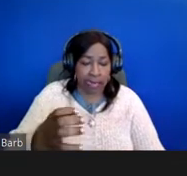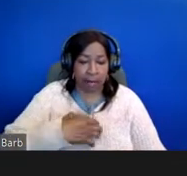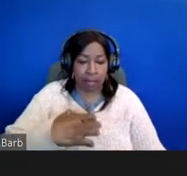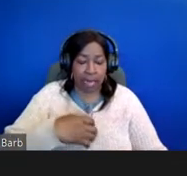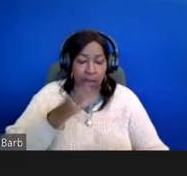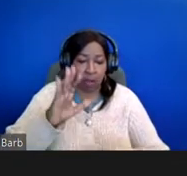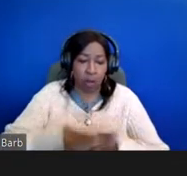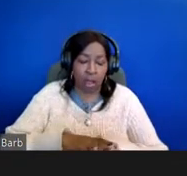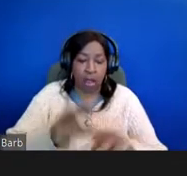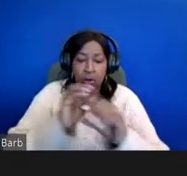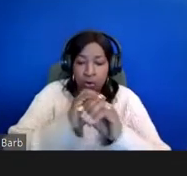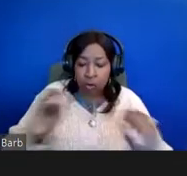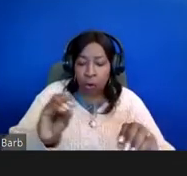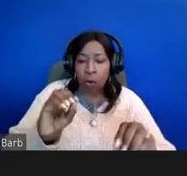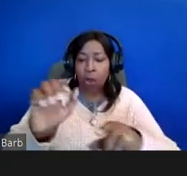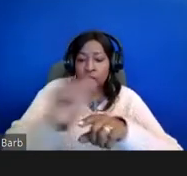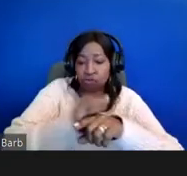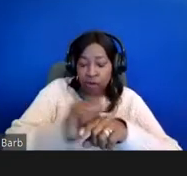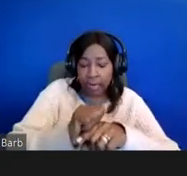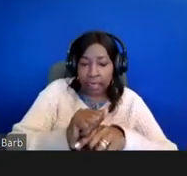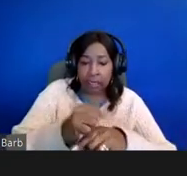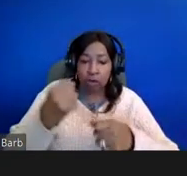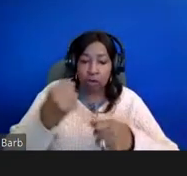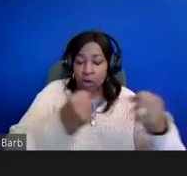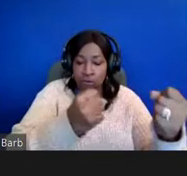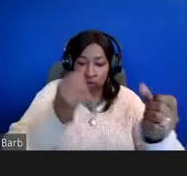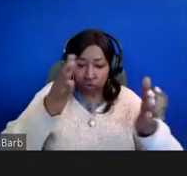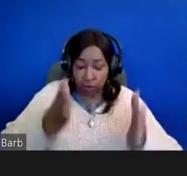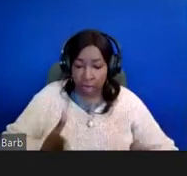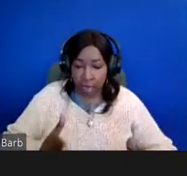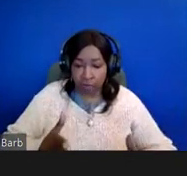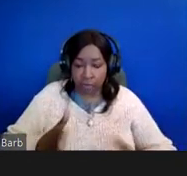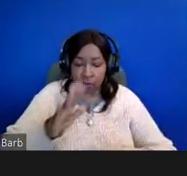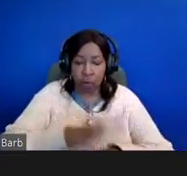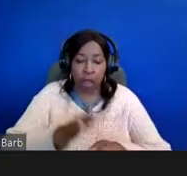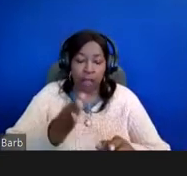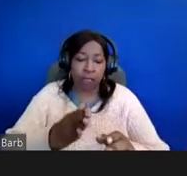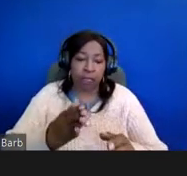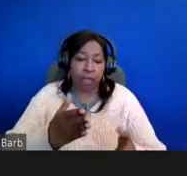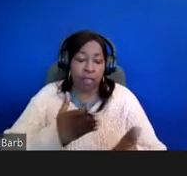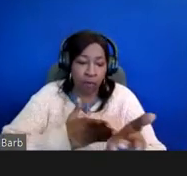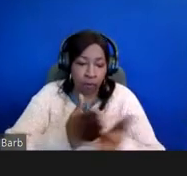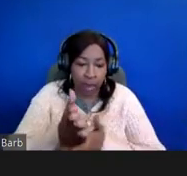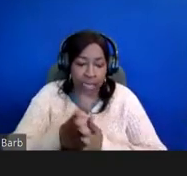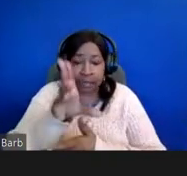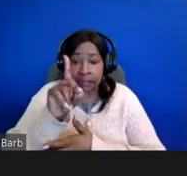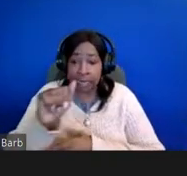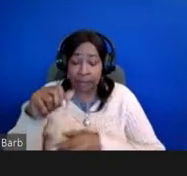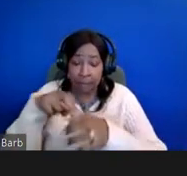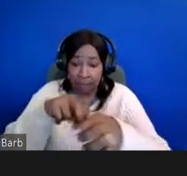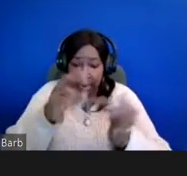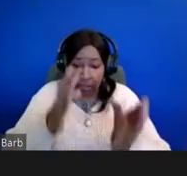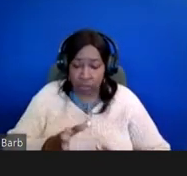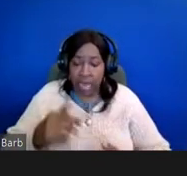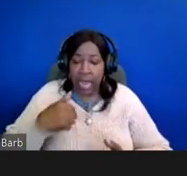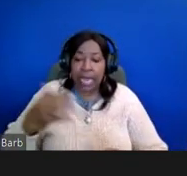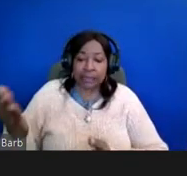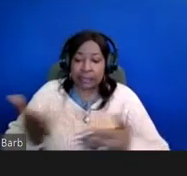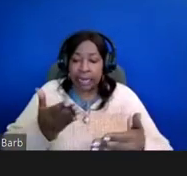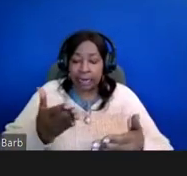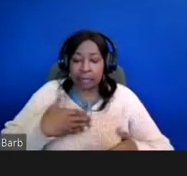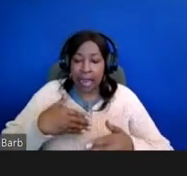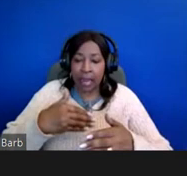training of drivers on the ride of disabled passengers. I take my grandchildren on the bus every morning